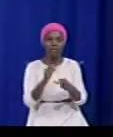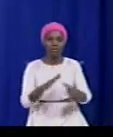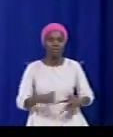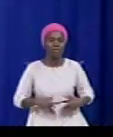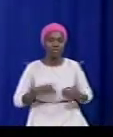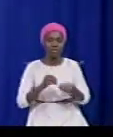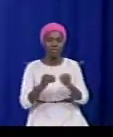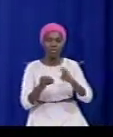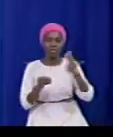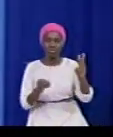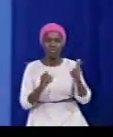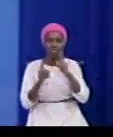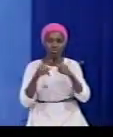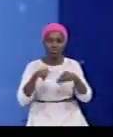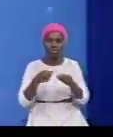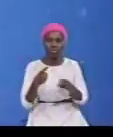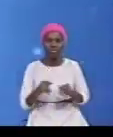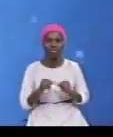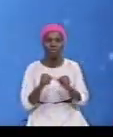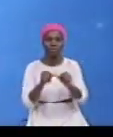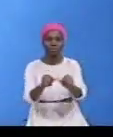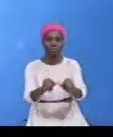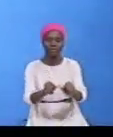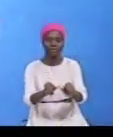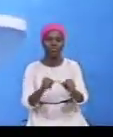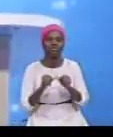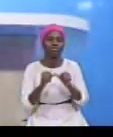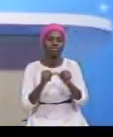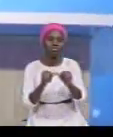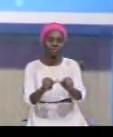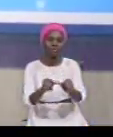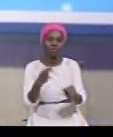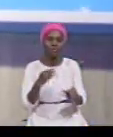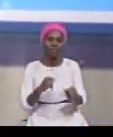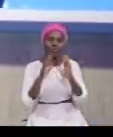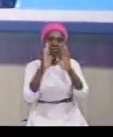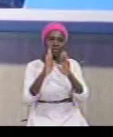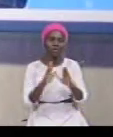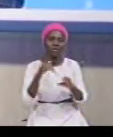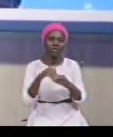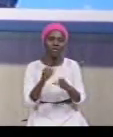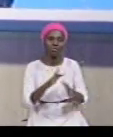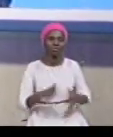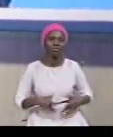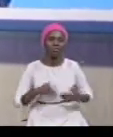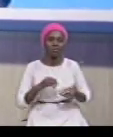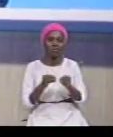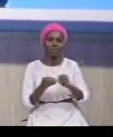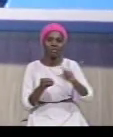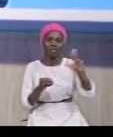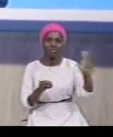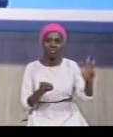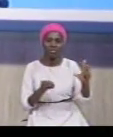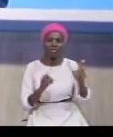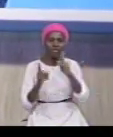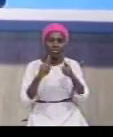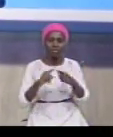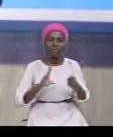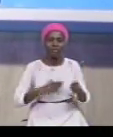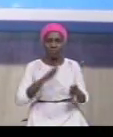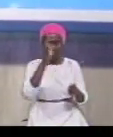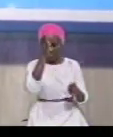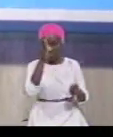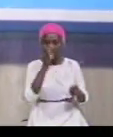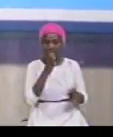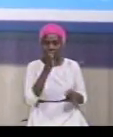two, I'm talking about the continuation of the wonder in your life. Three, I'm talking to our fathers and mothers